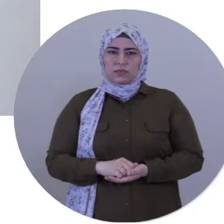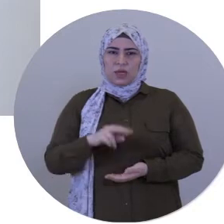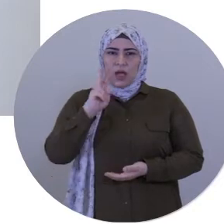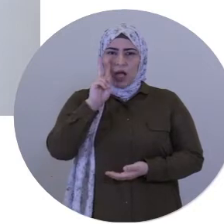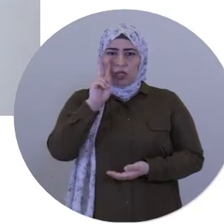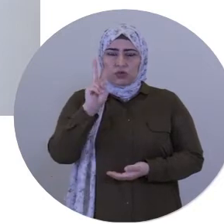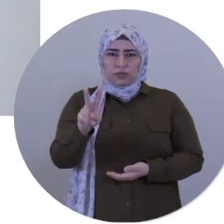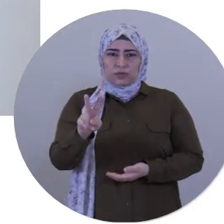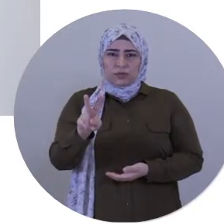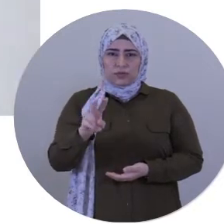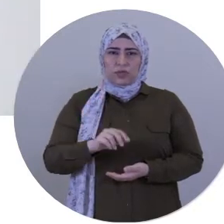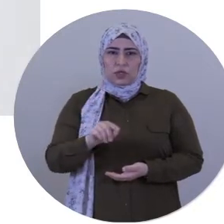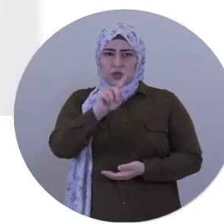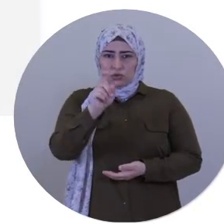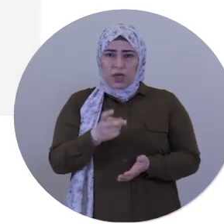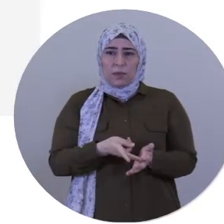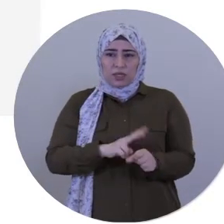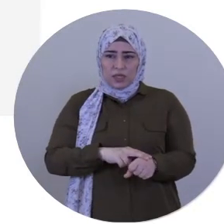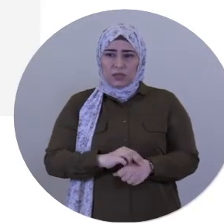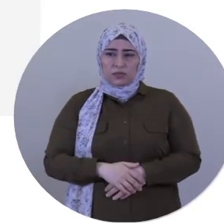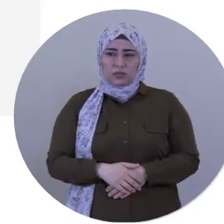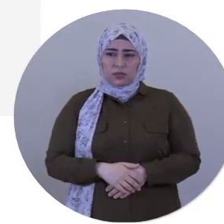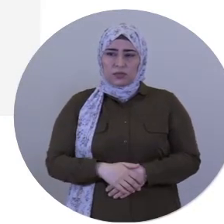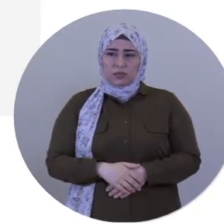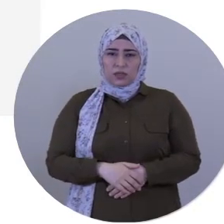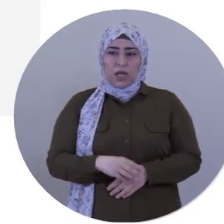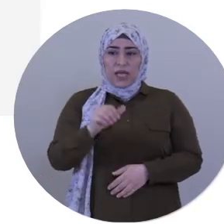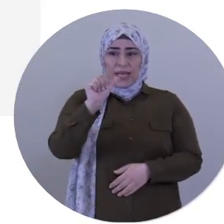multiple choice given, are these solutions